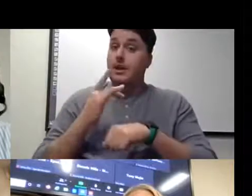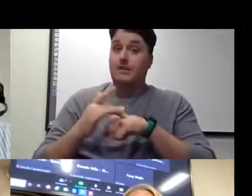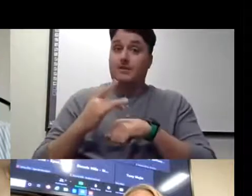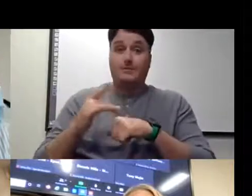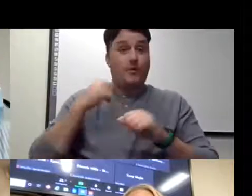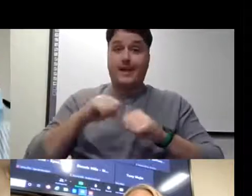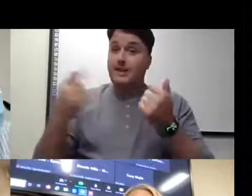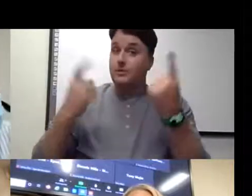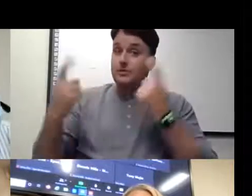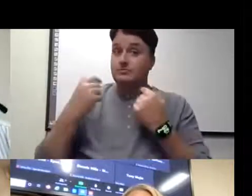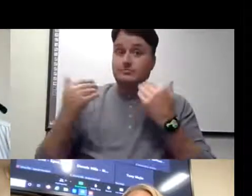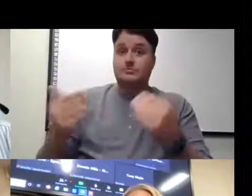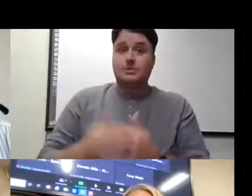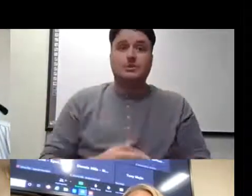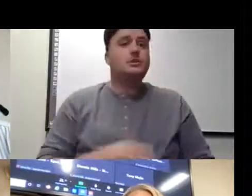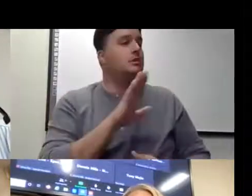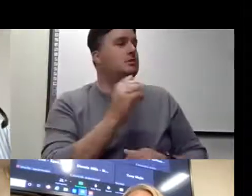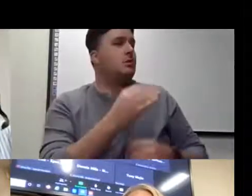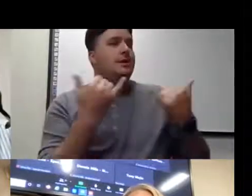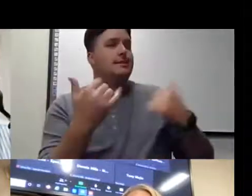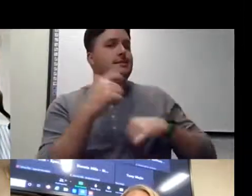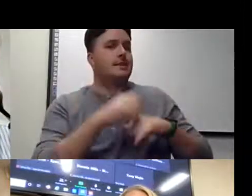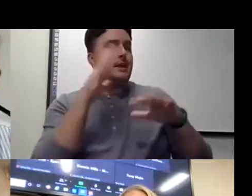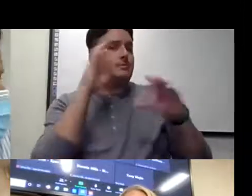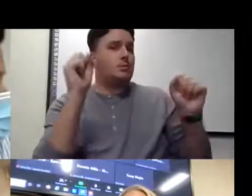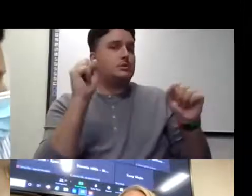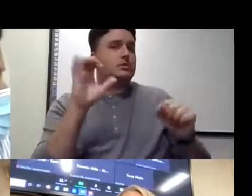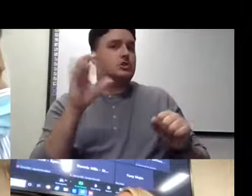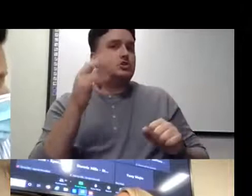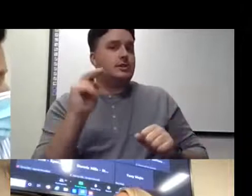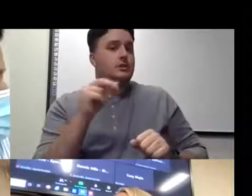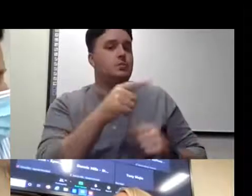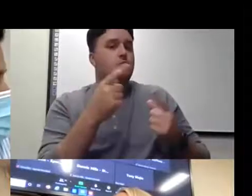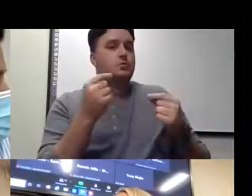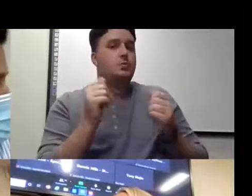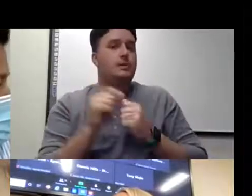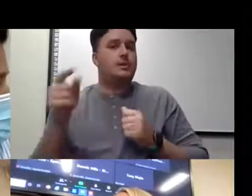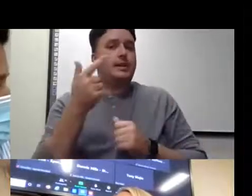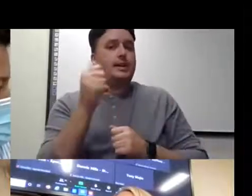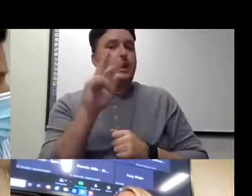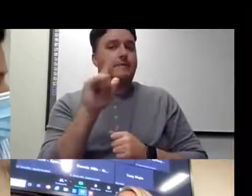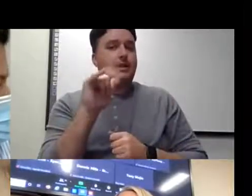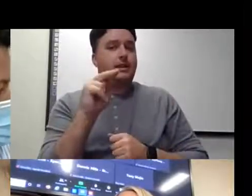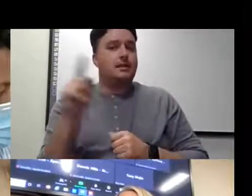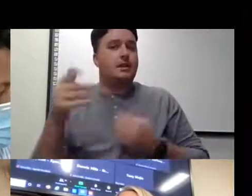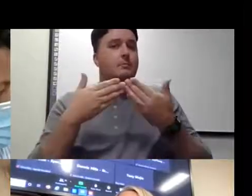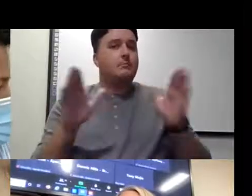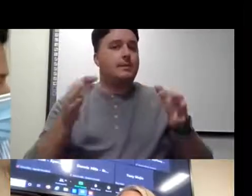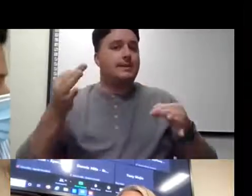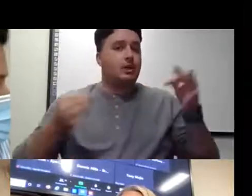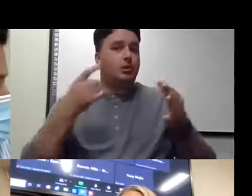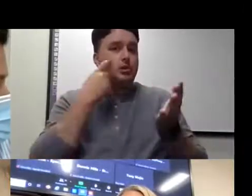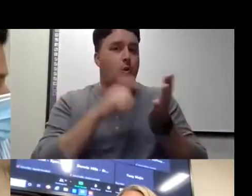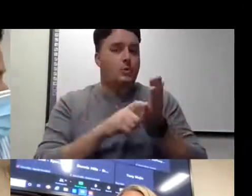questions. So at this time, President Chin, what you would do is gavel in the public hearing, notice